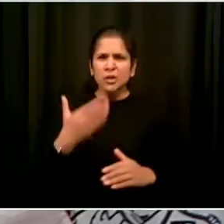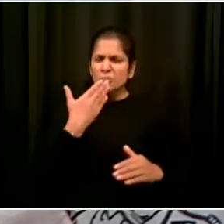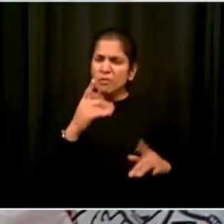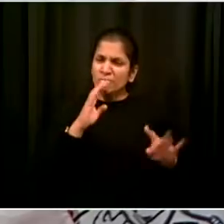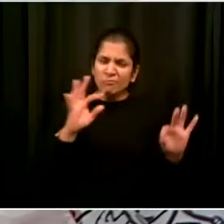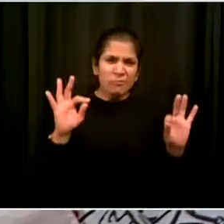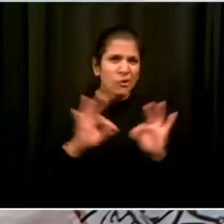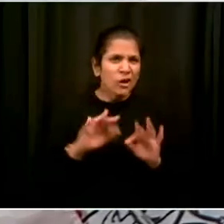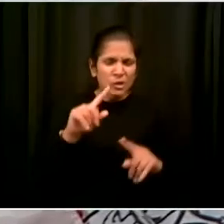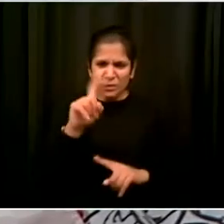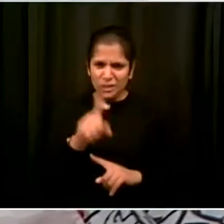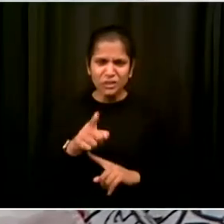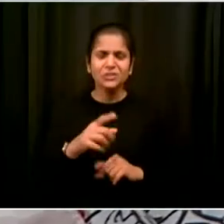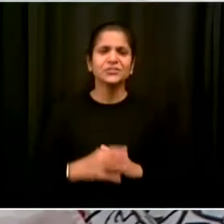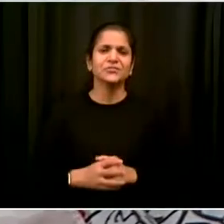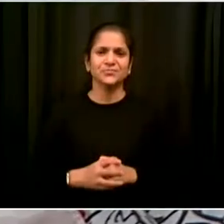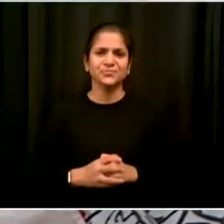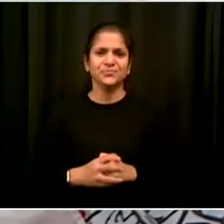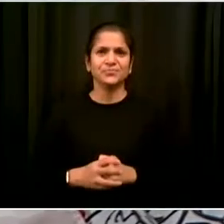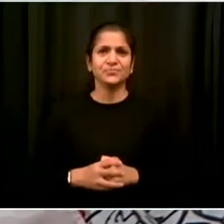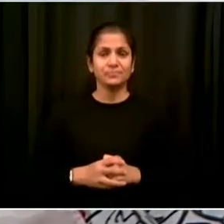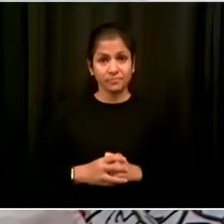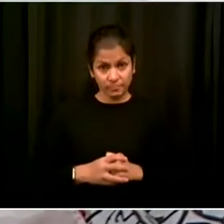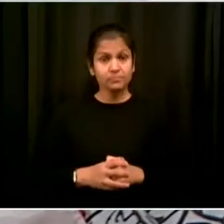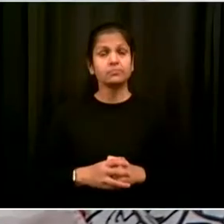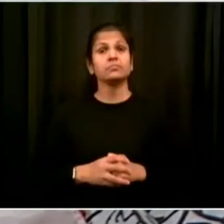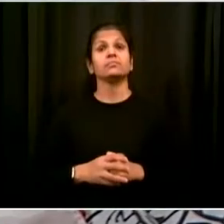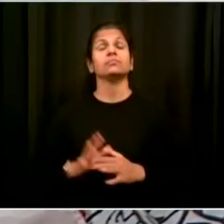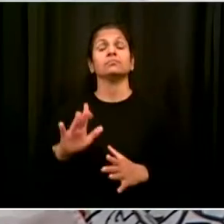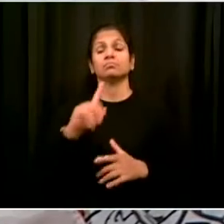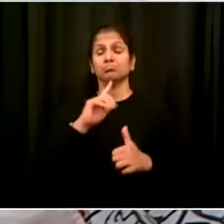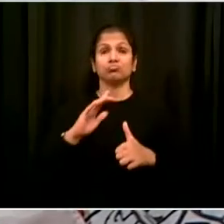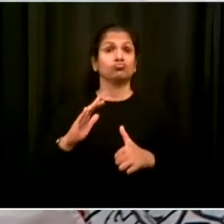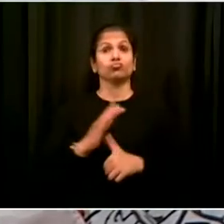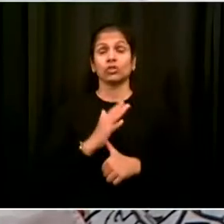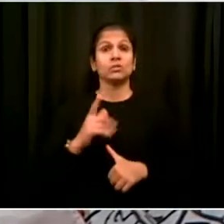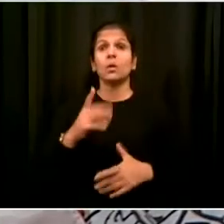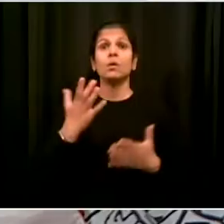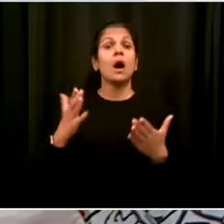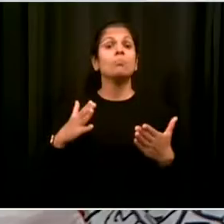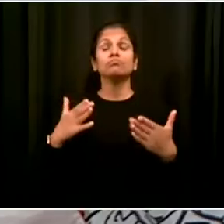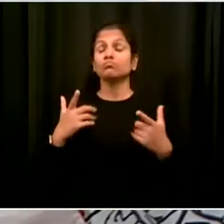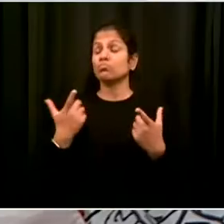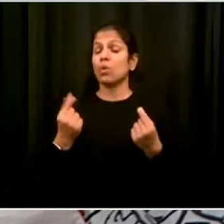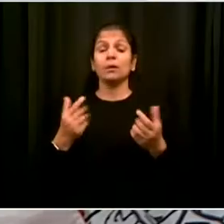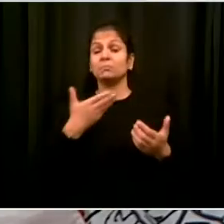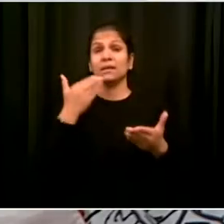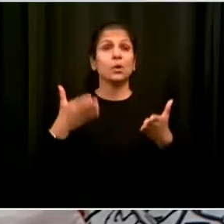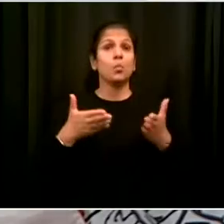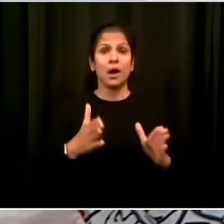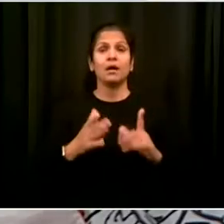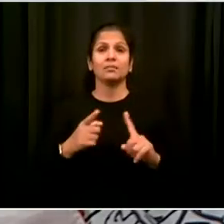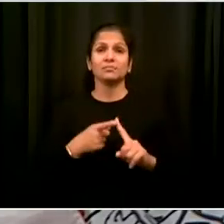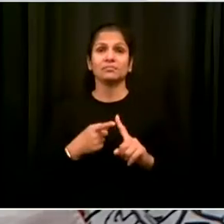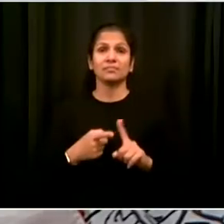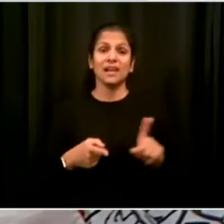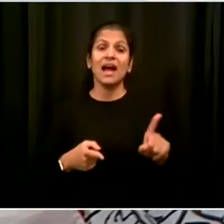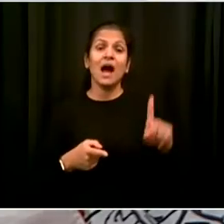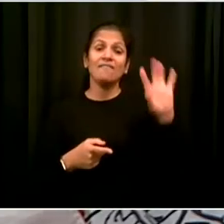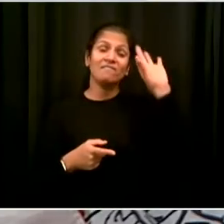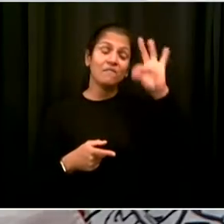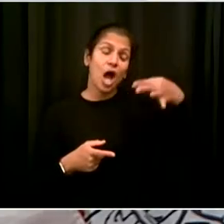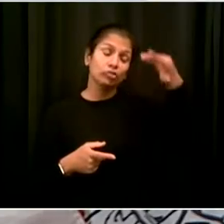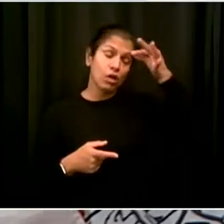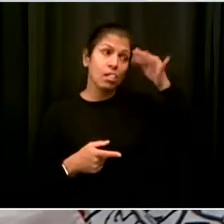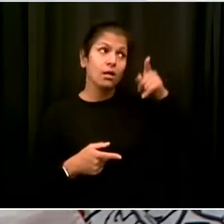of all, I think the greatest opportunity to address this issue comes through the stimulus process in Washington. There should be